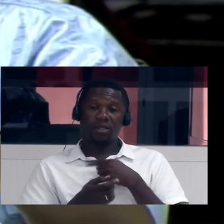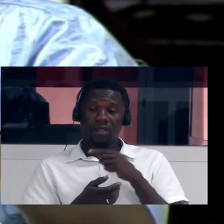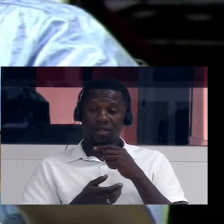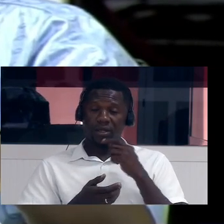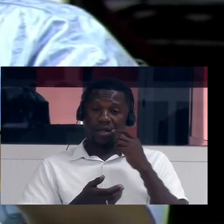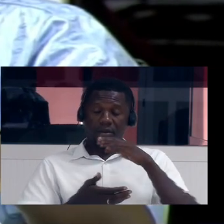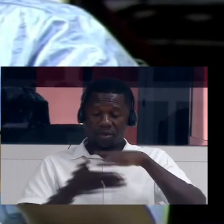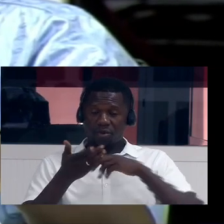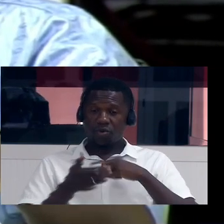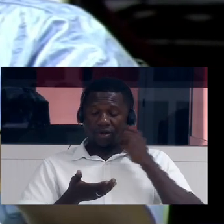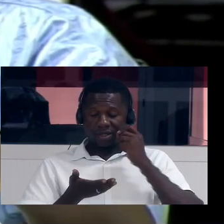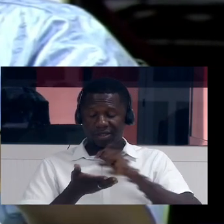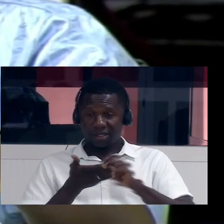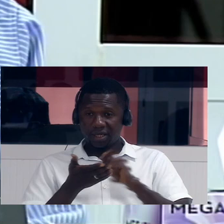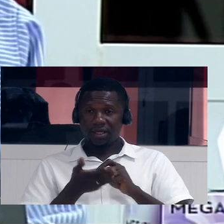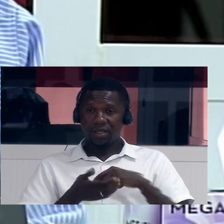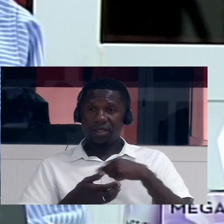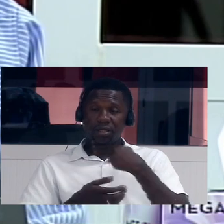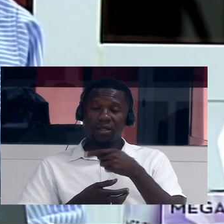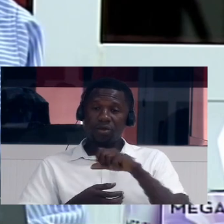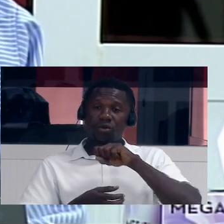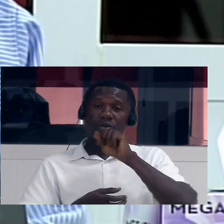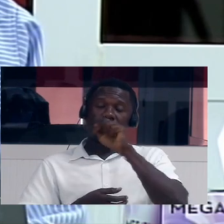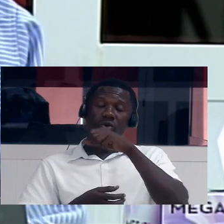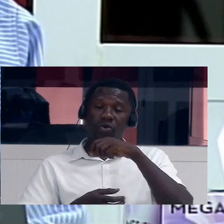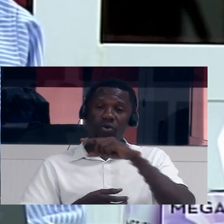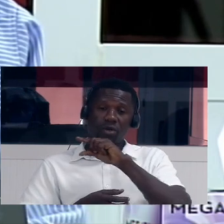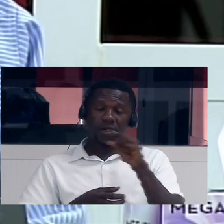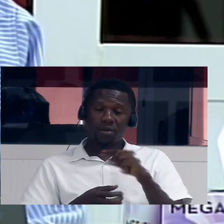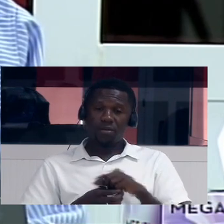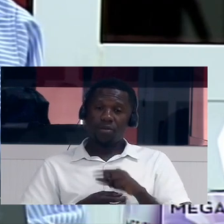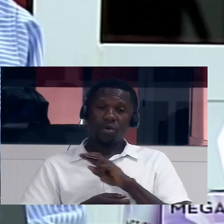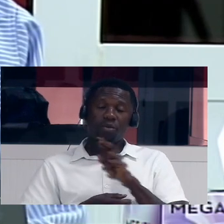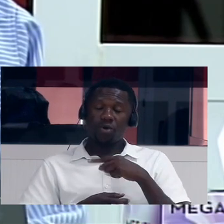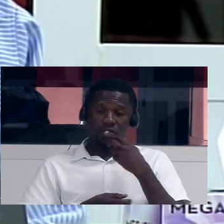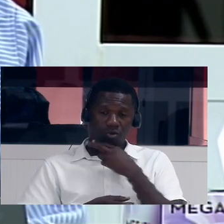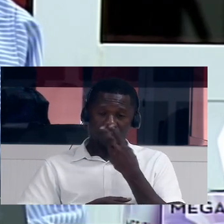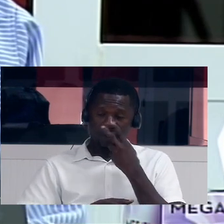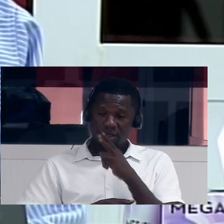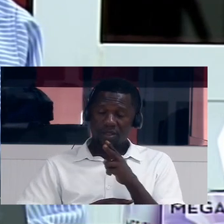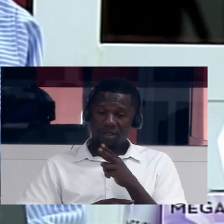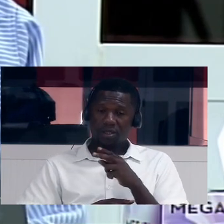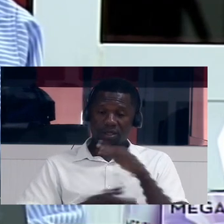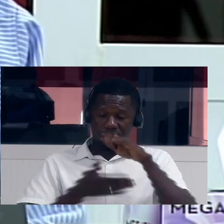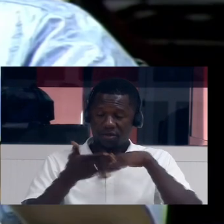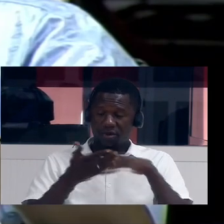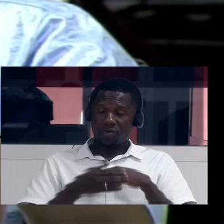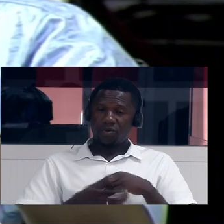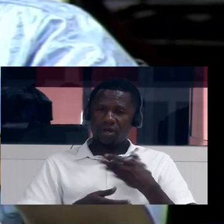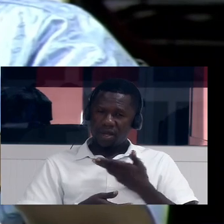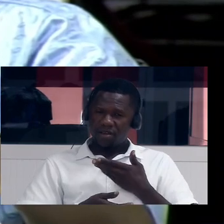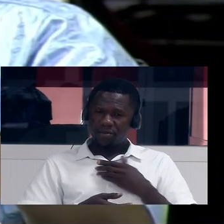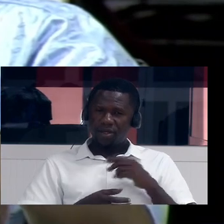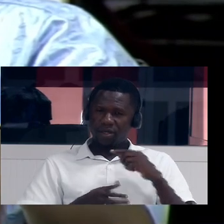name. Yes, for IG. Mm-hmm. But you did not see the document. No. Wouldn't it have been necessary for